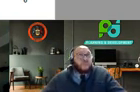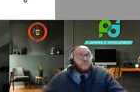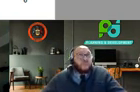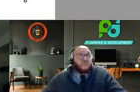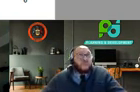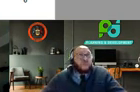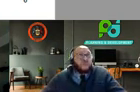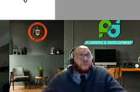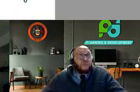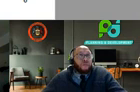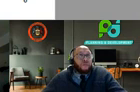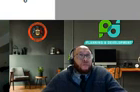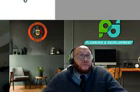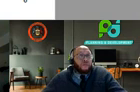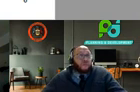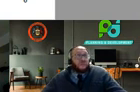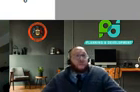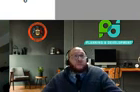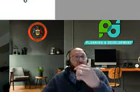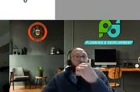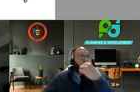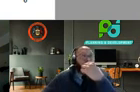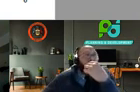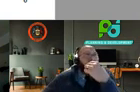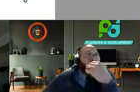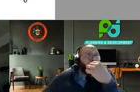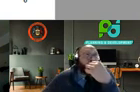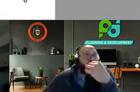would that needs to be